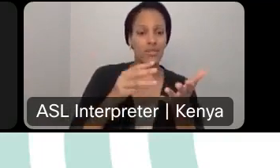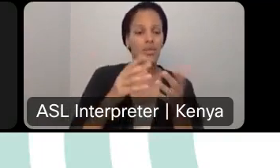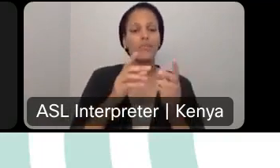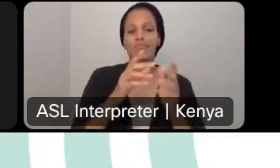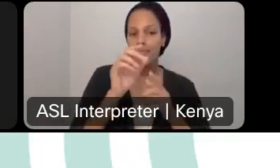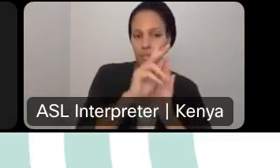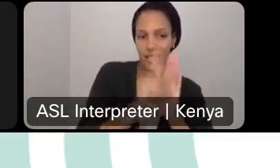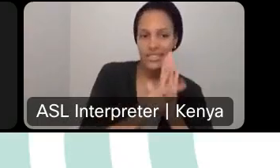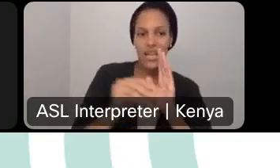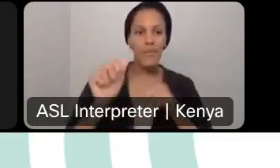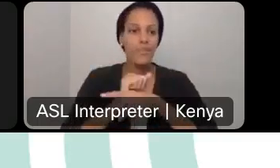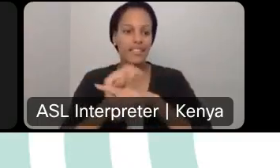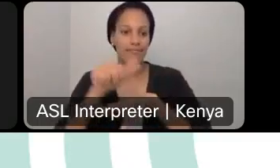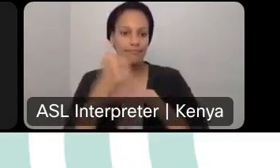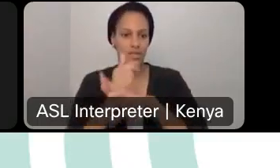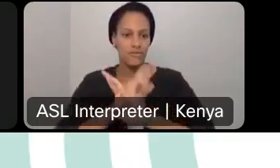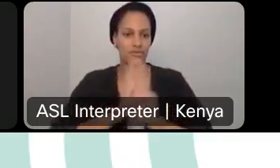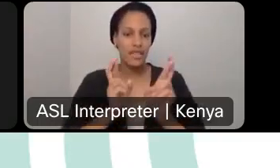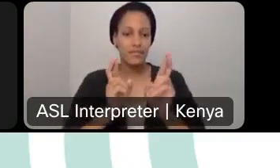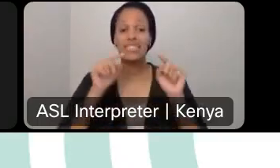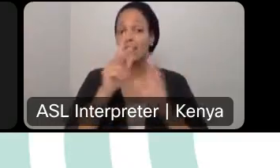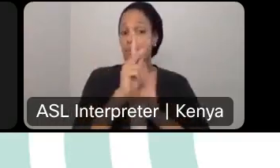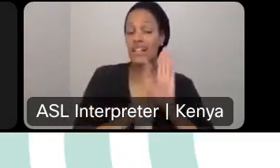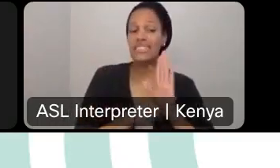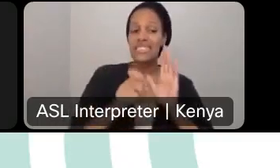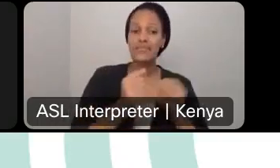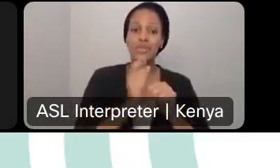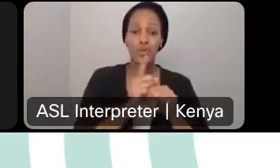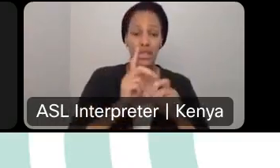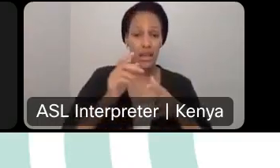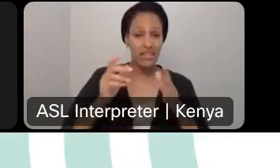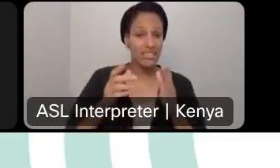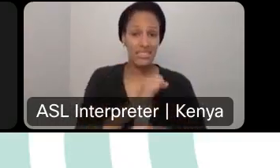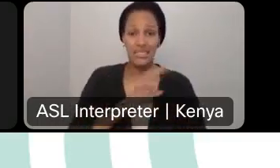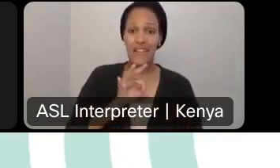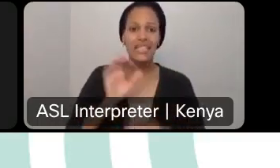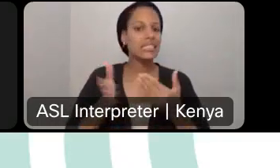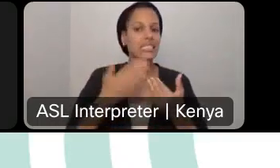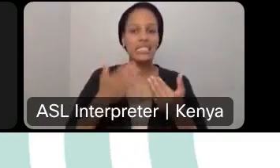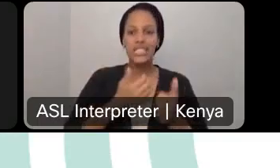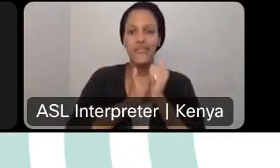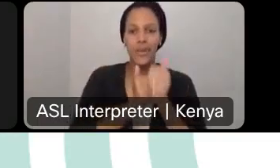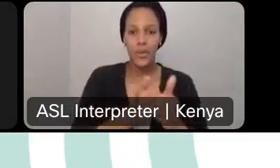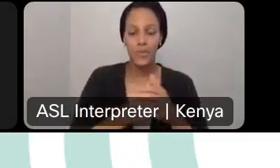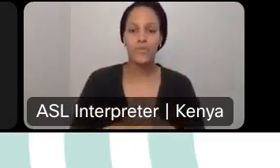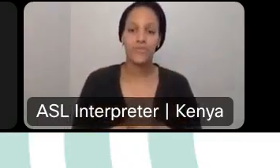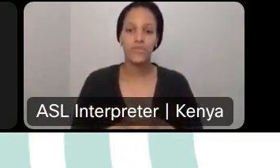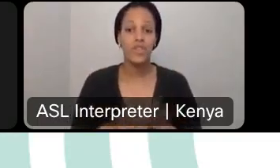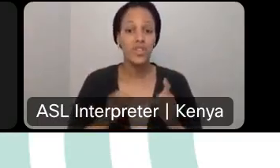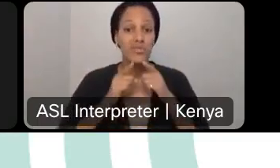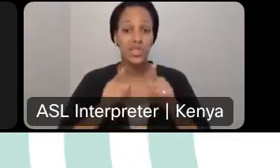choice, and that these policies are easy for staff to implement. During the intake, you can